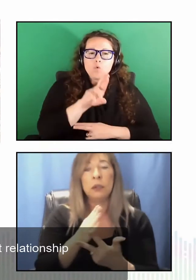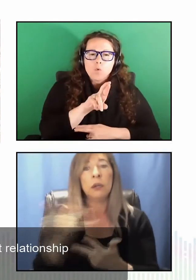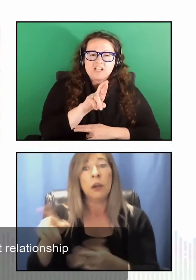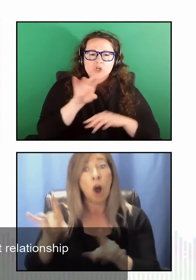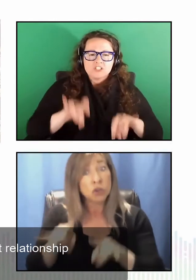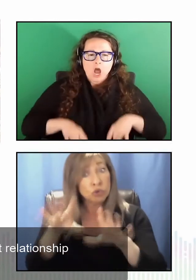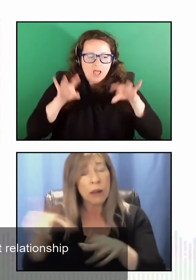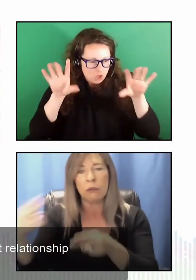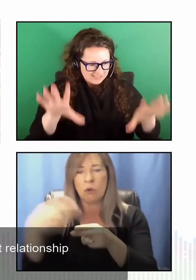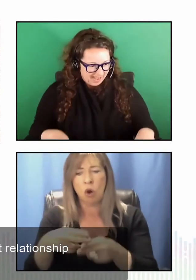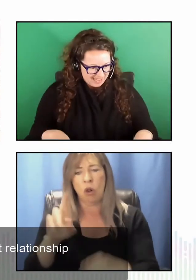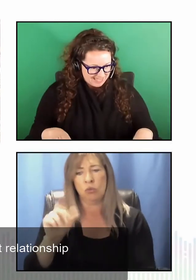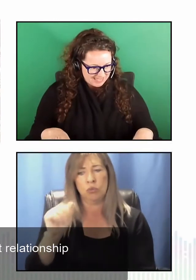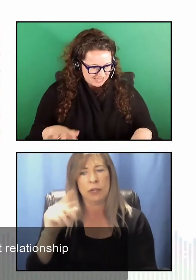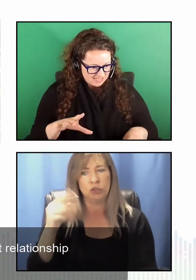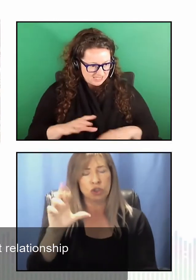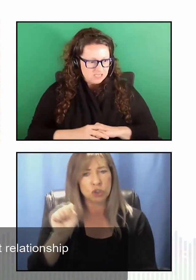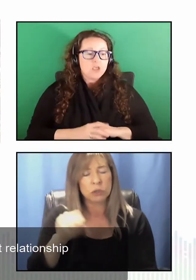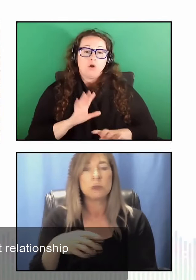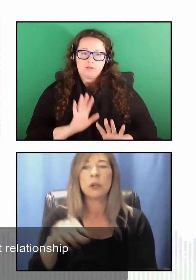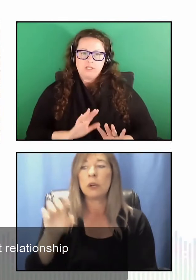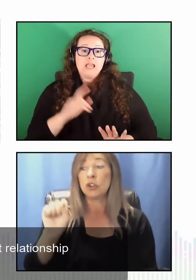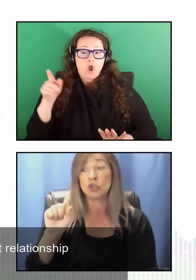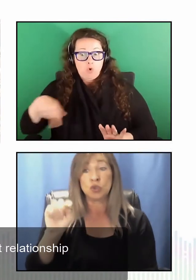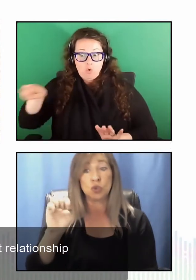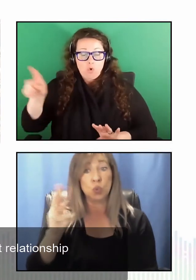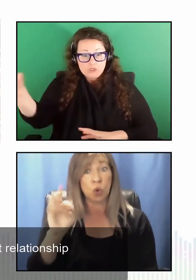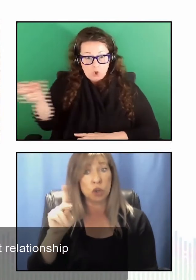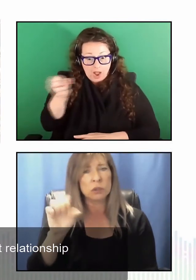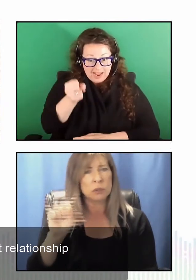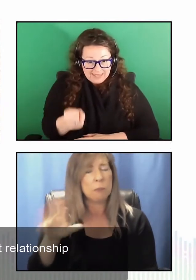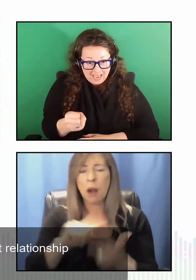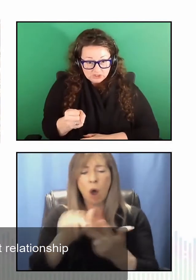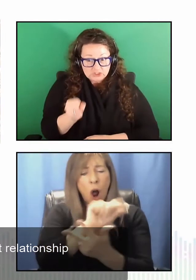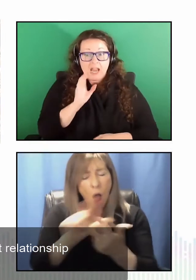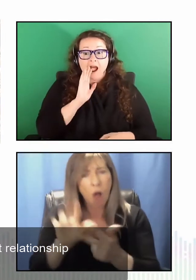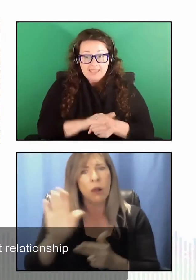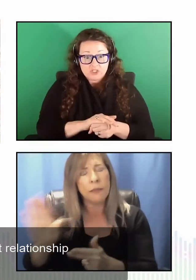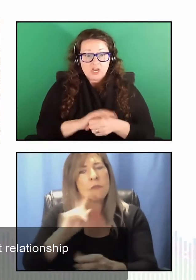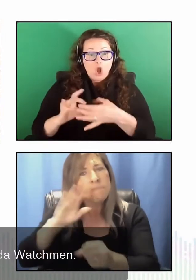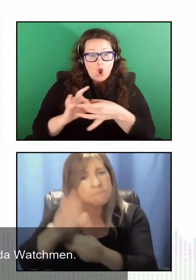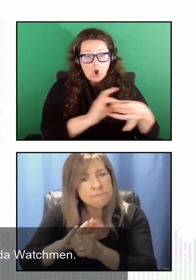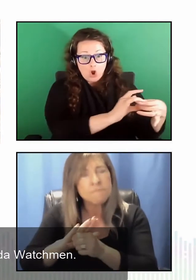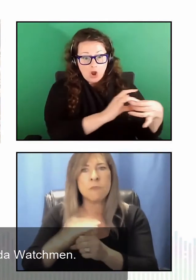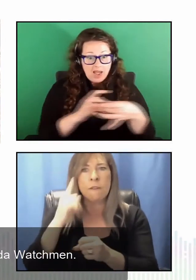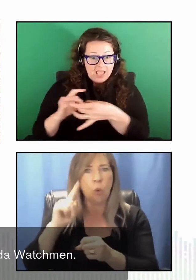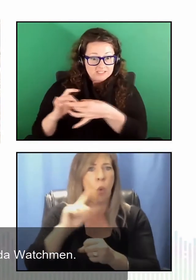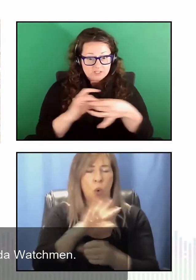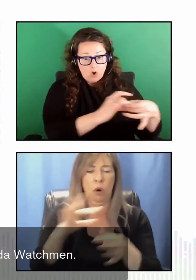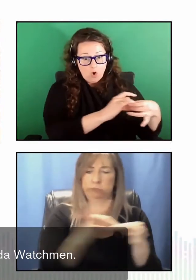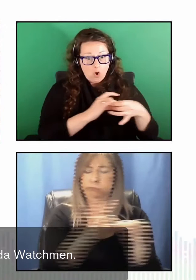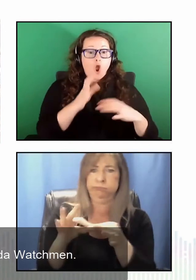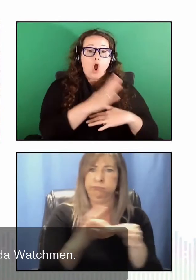all center their commitment on the inherent relationship Indigenous people have to particular places. So there you